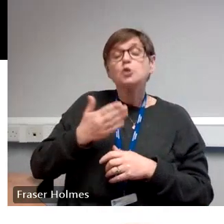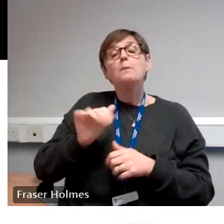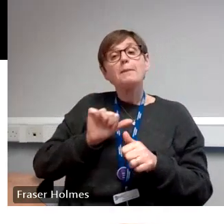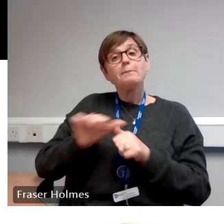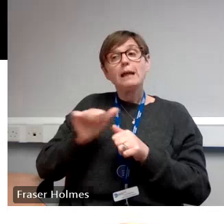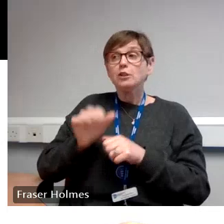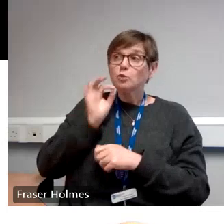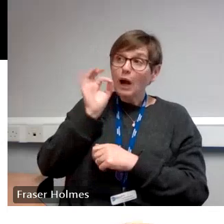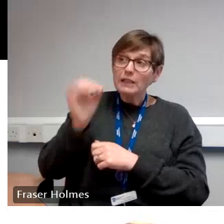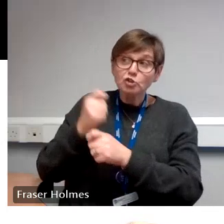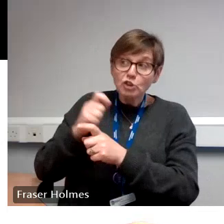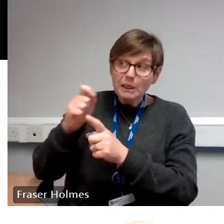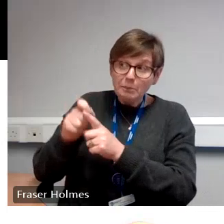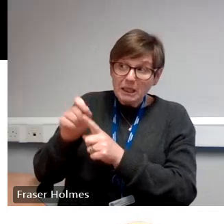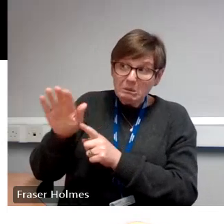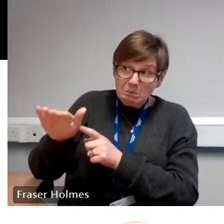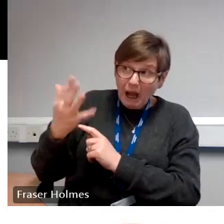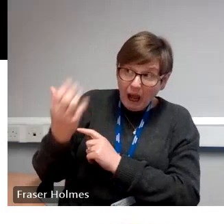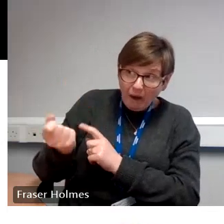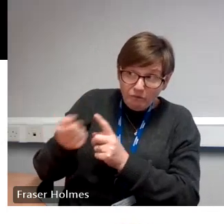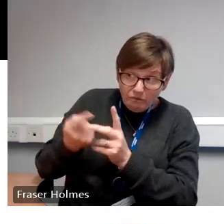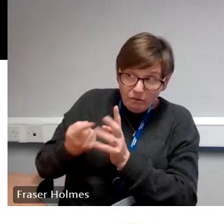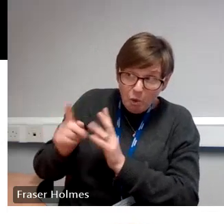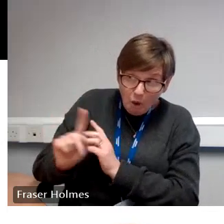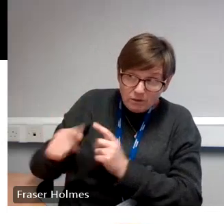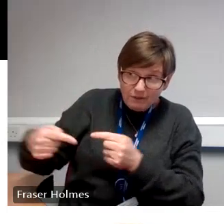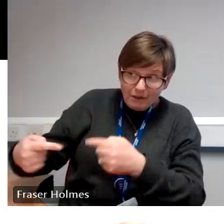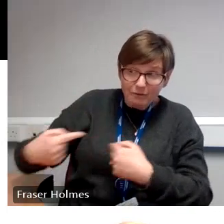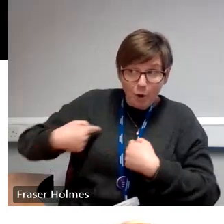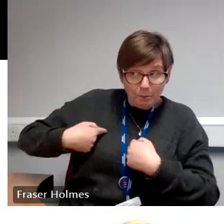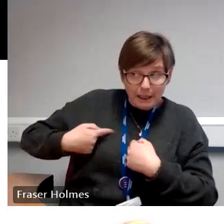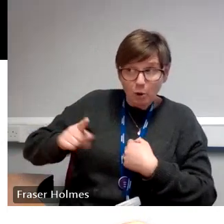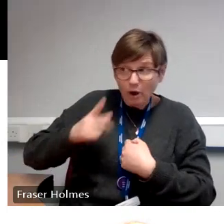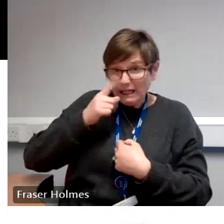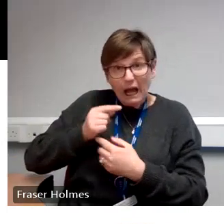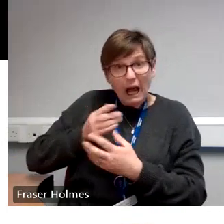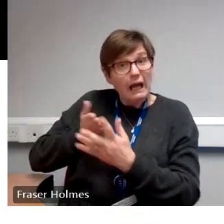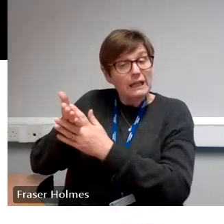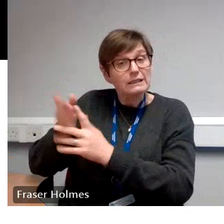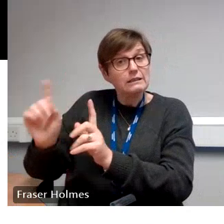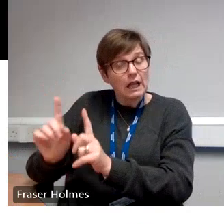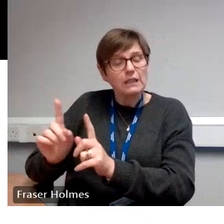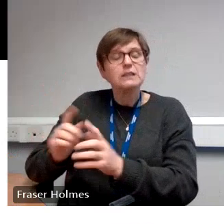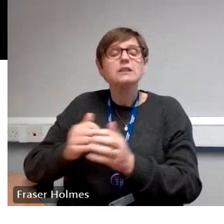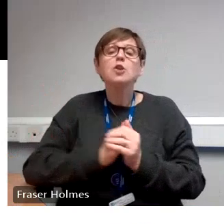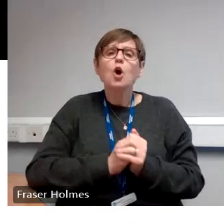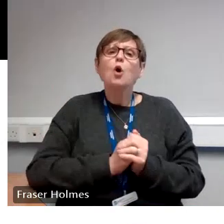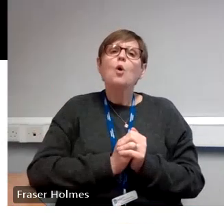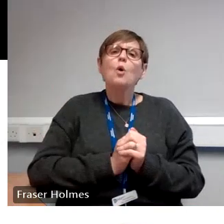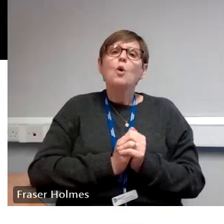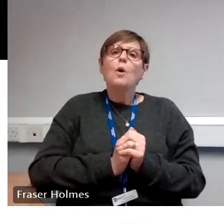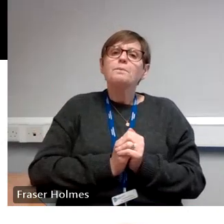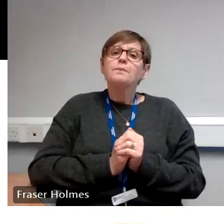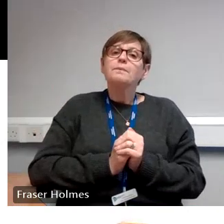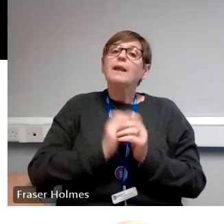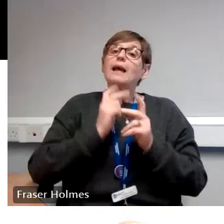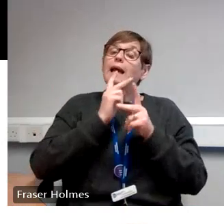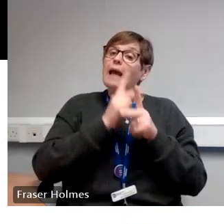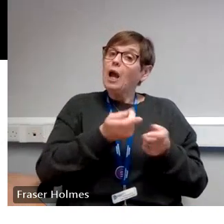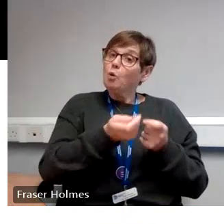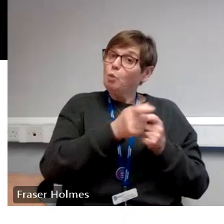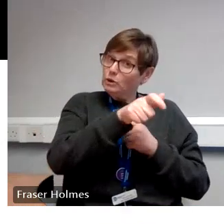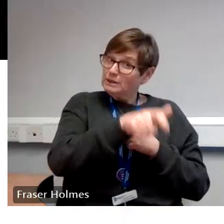to access this support, what they have and what's available for you to utilise. So a care coordinator will work with people